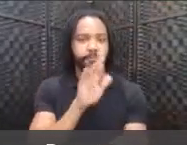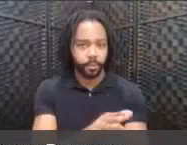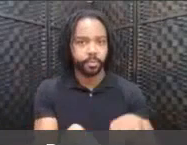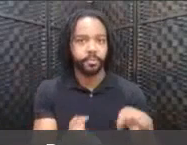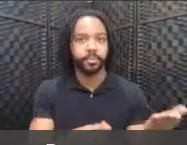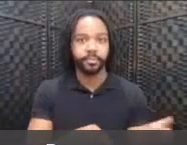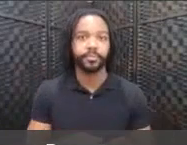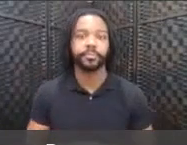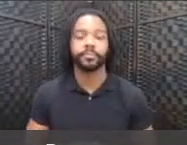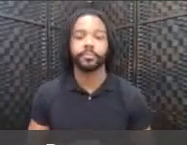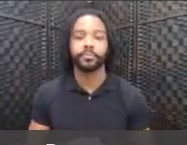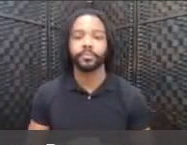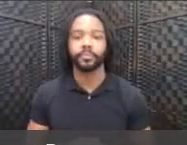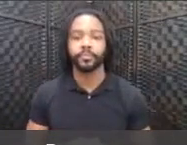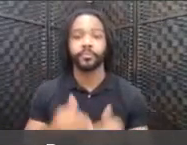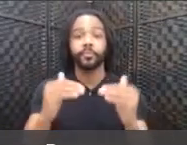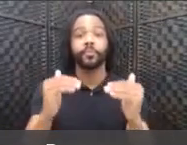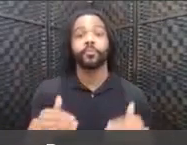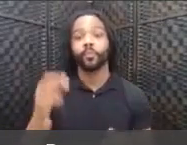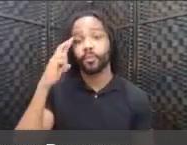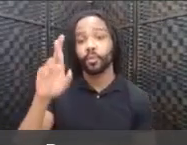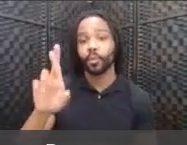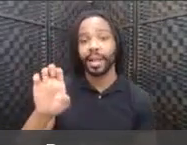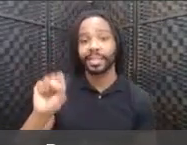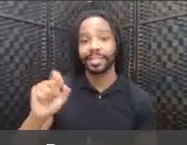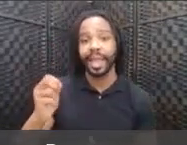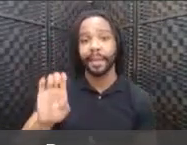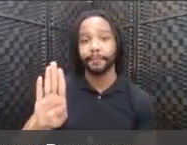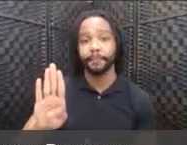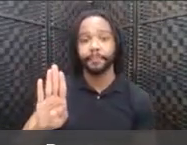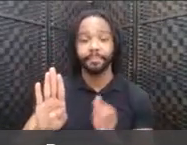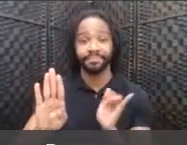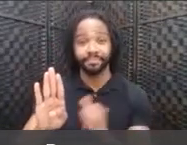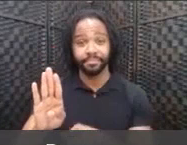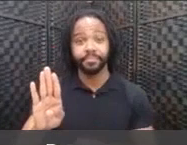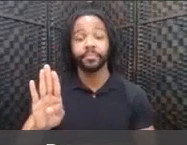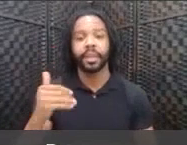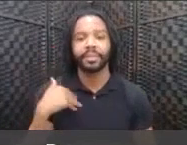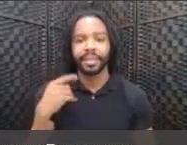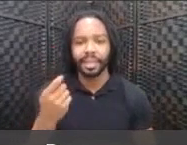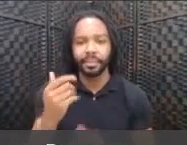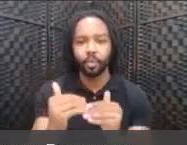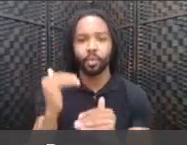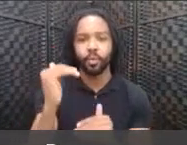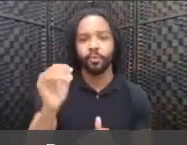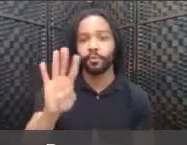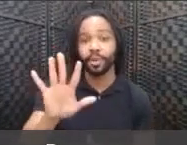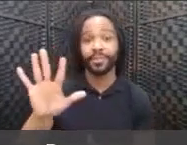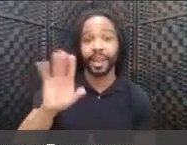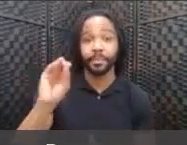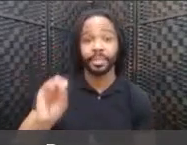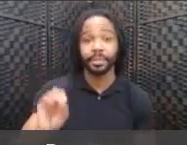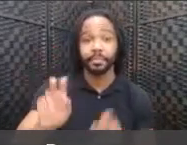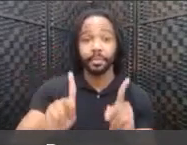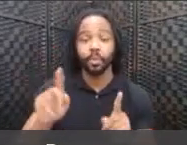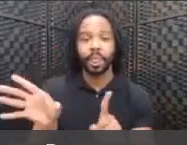death. In residential habilitation placements, a little over 45% of people have